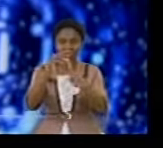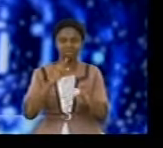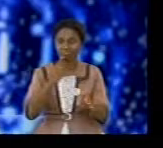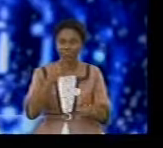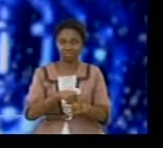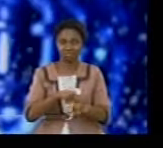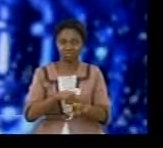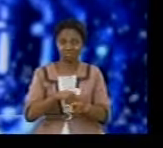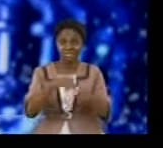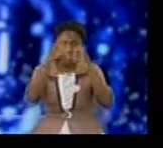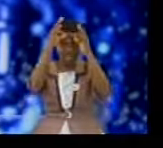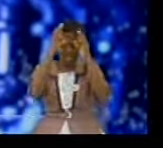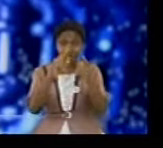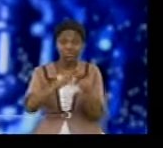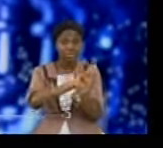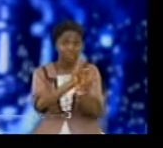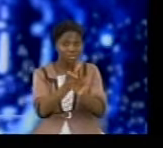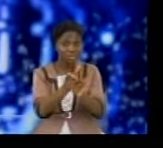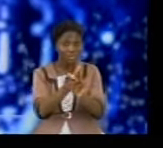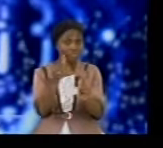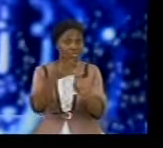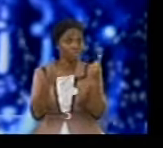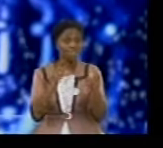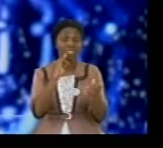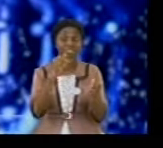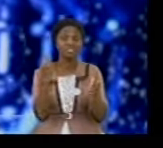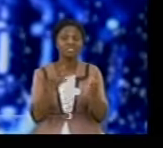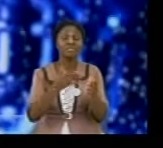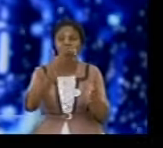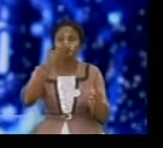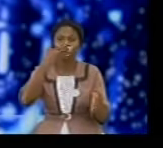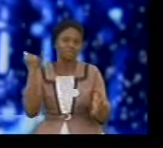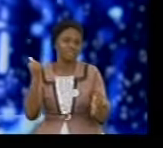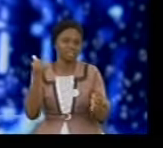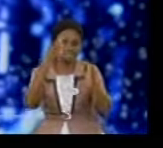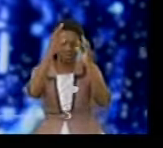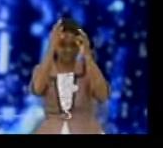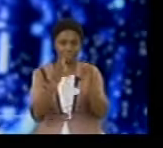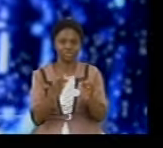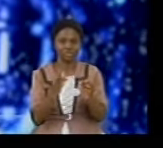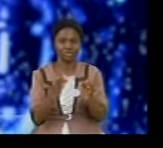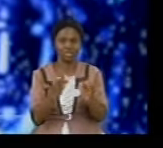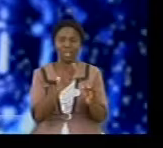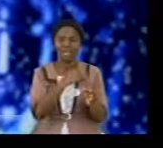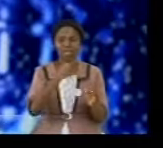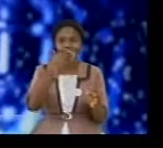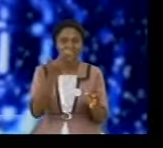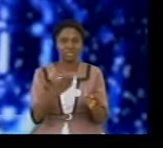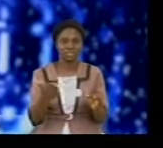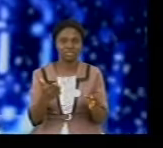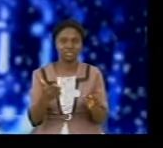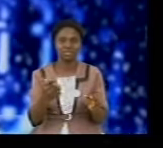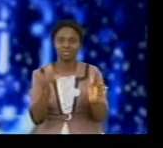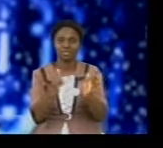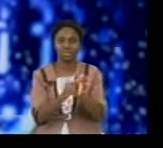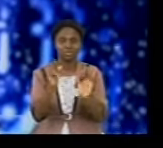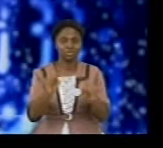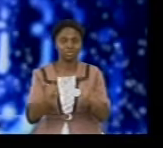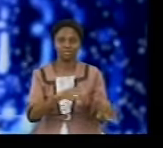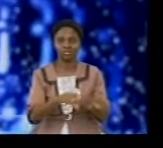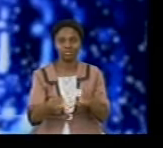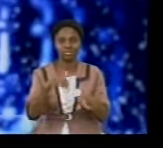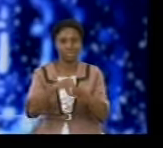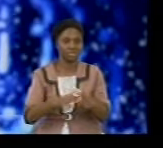sins is the most glorious decision you can ever make on earth. It is the most blessed decision you can make. Make that decision. God